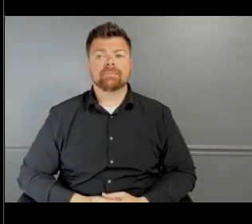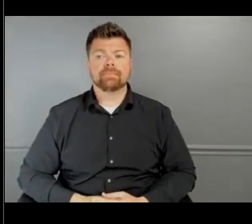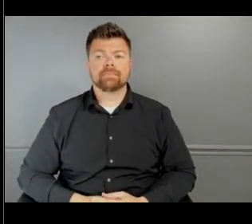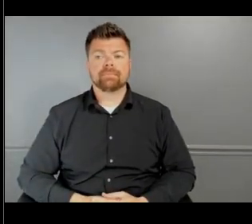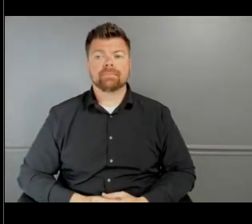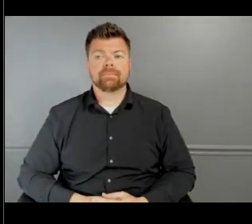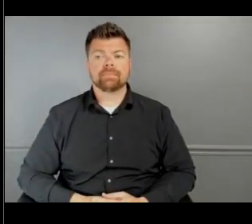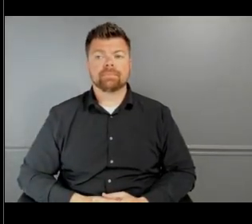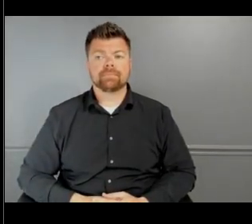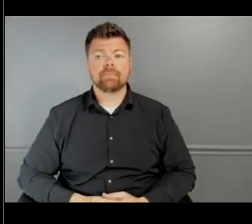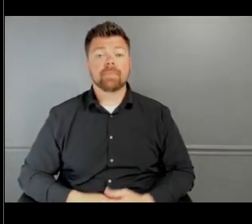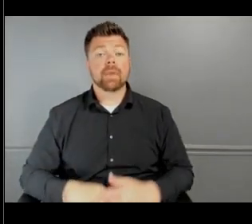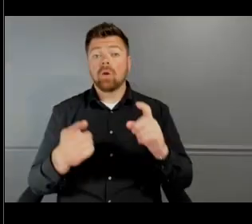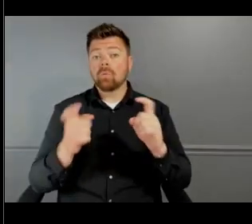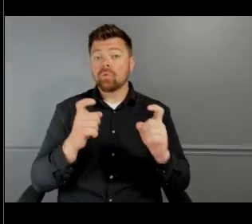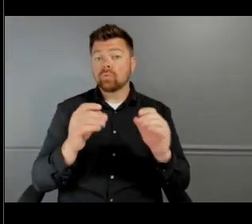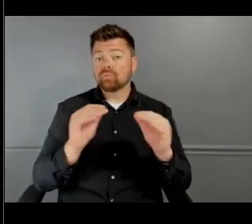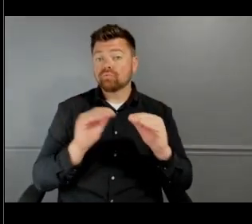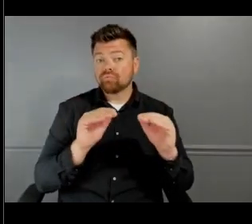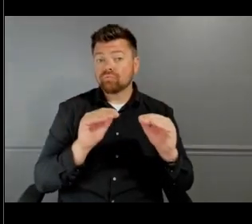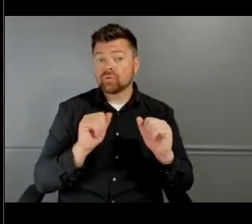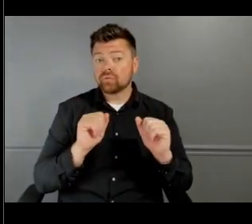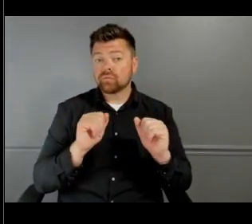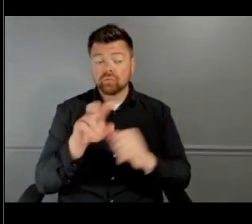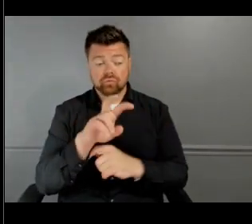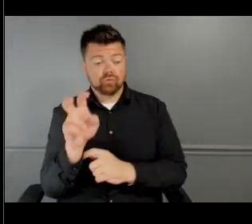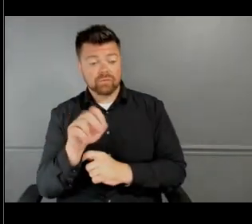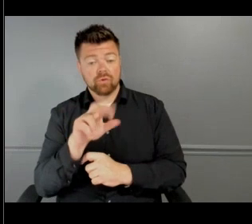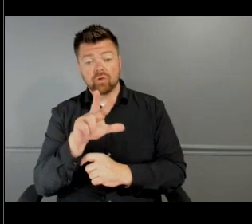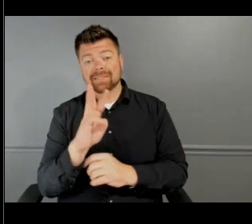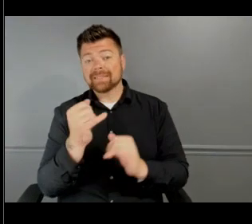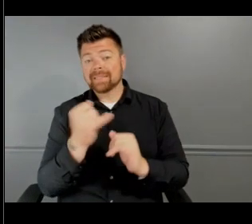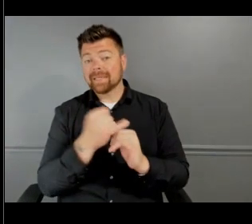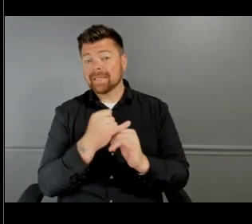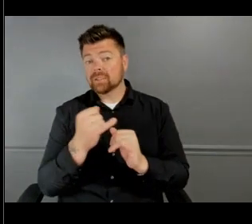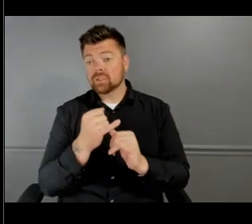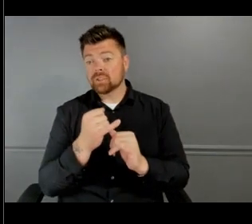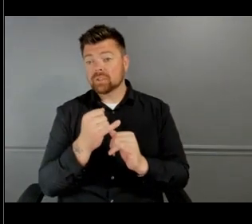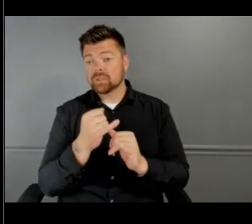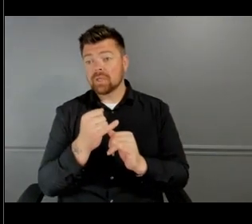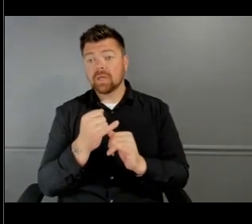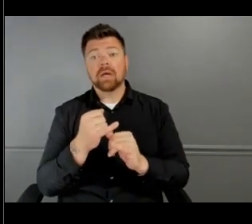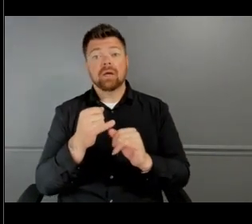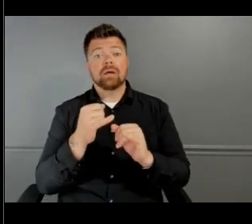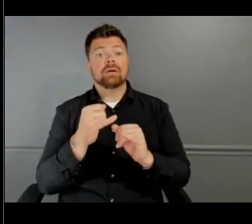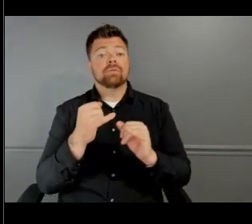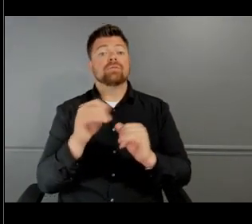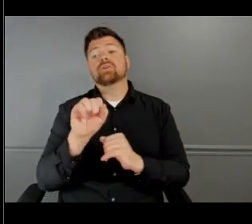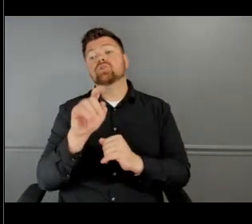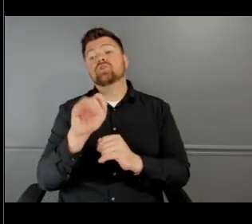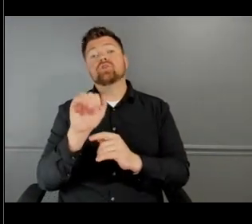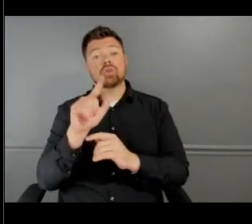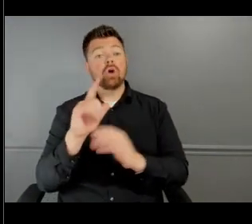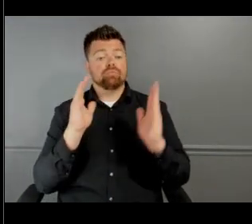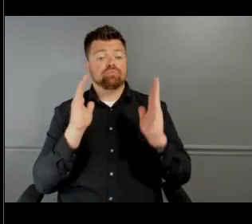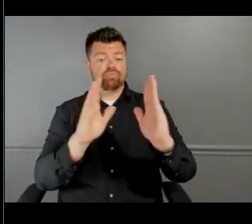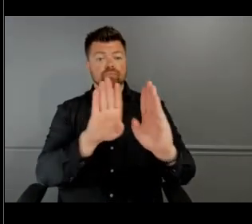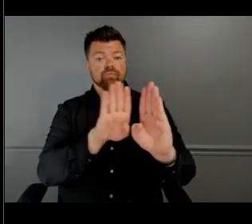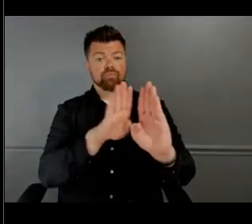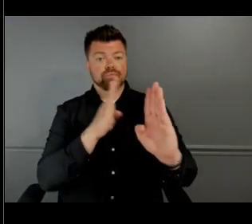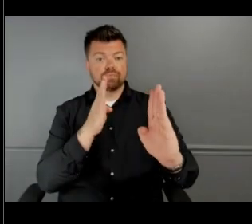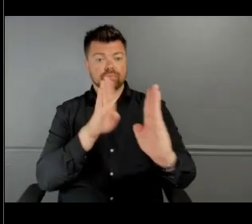For maneuvers and transfers, 36 inches of the stall entrance must always remain